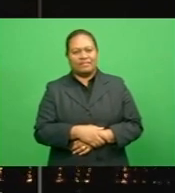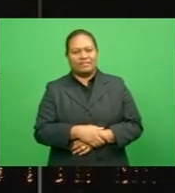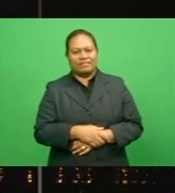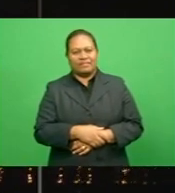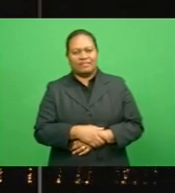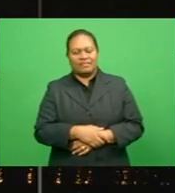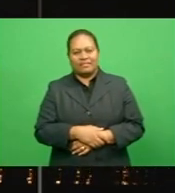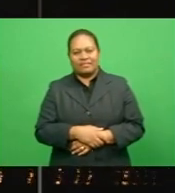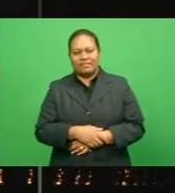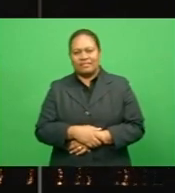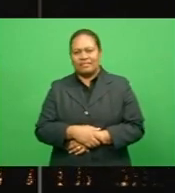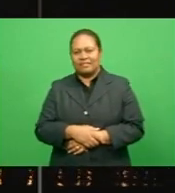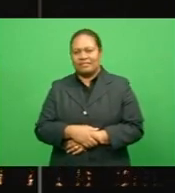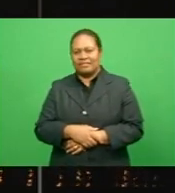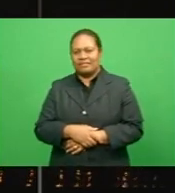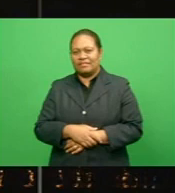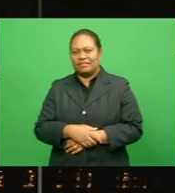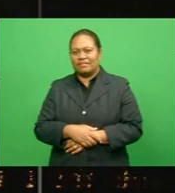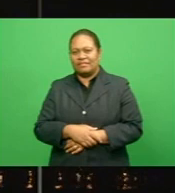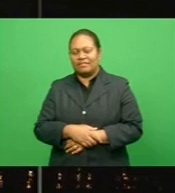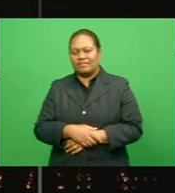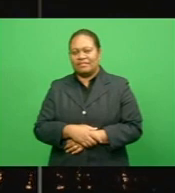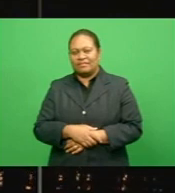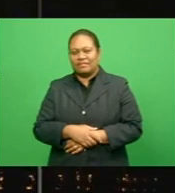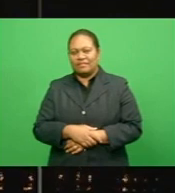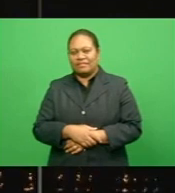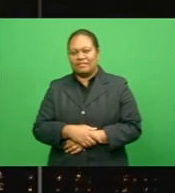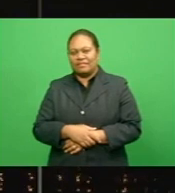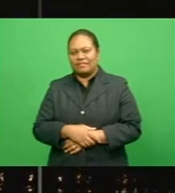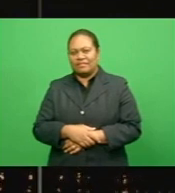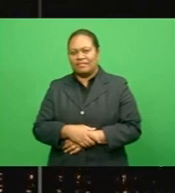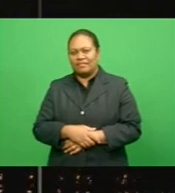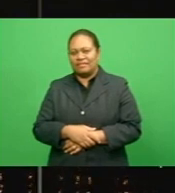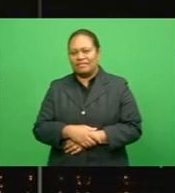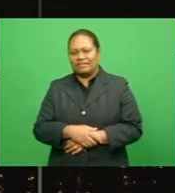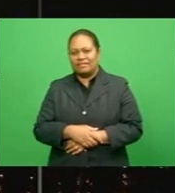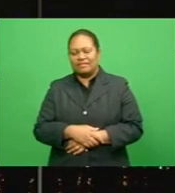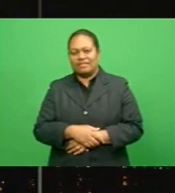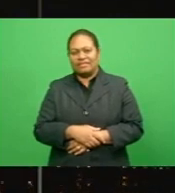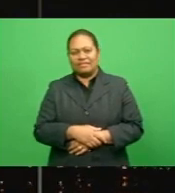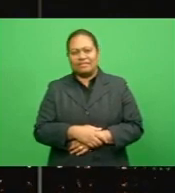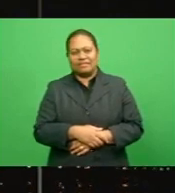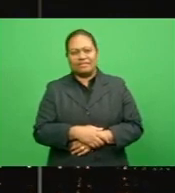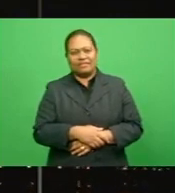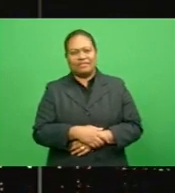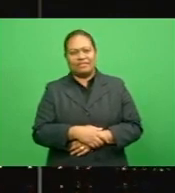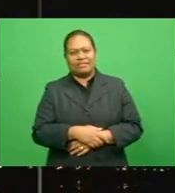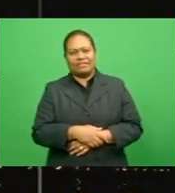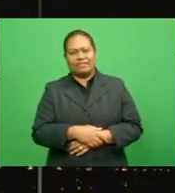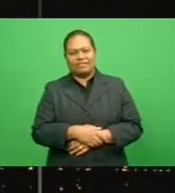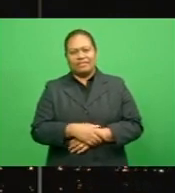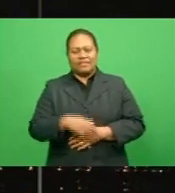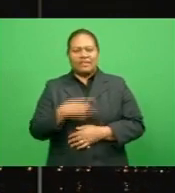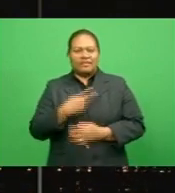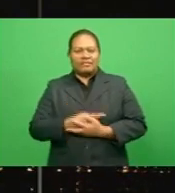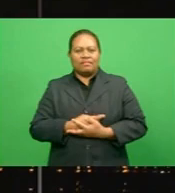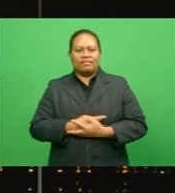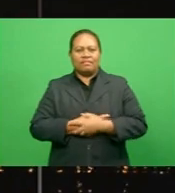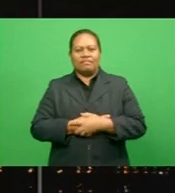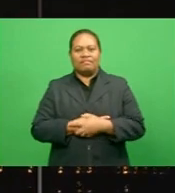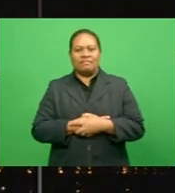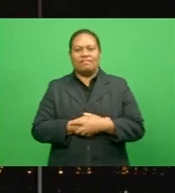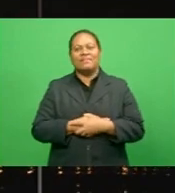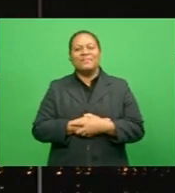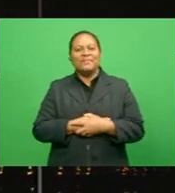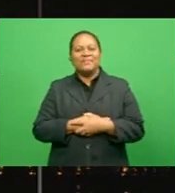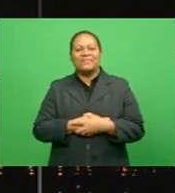And this week we're asking, do you think Fijians have shown resilience in the face of COVID-19? Visit our FBC website to